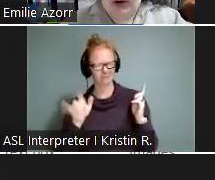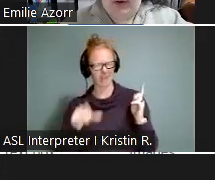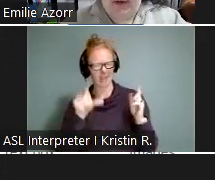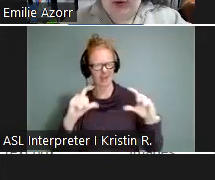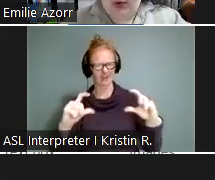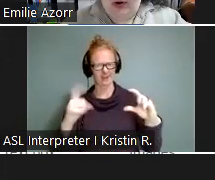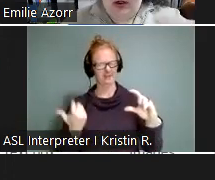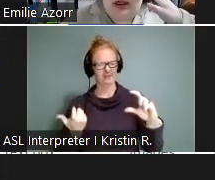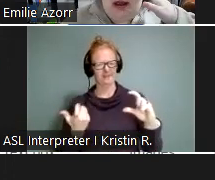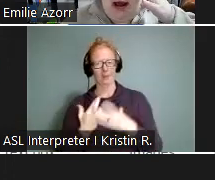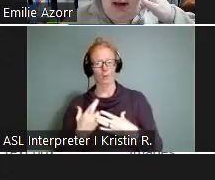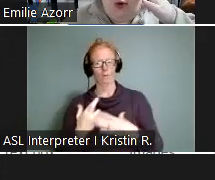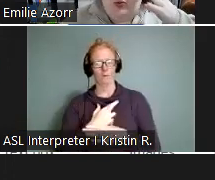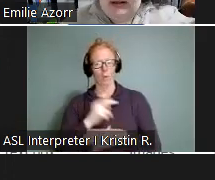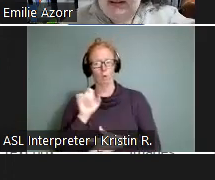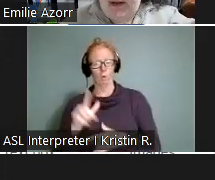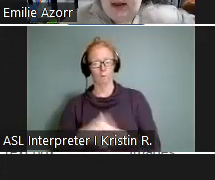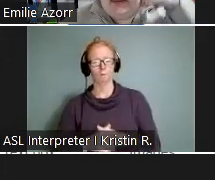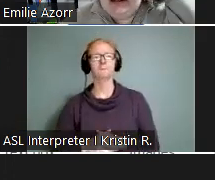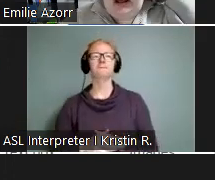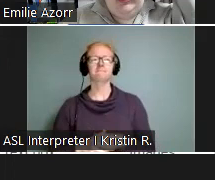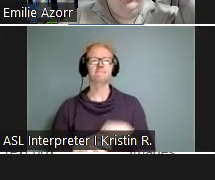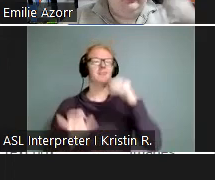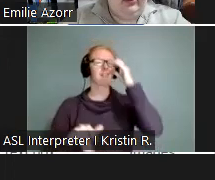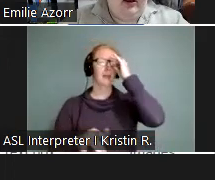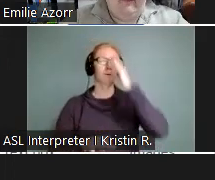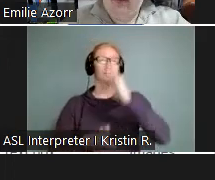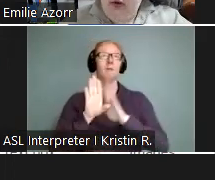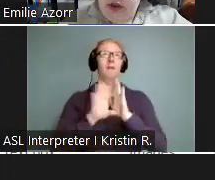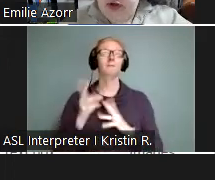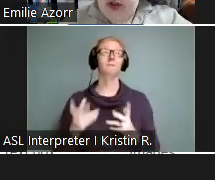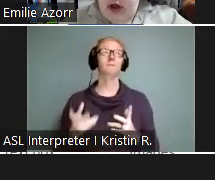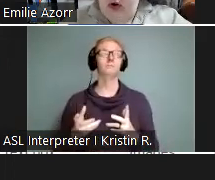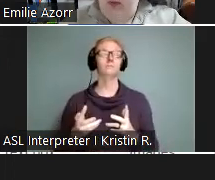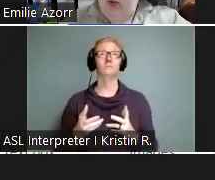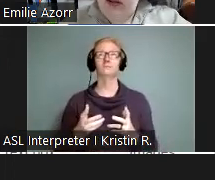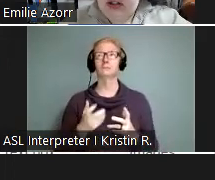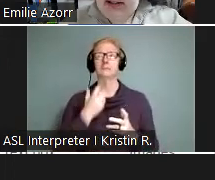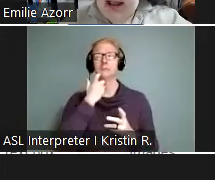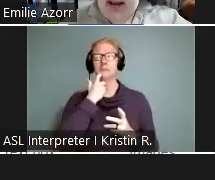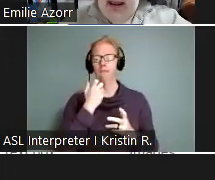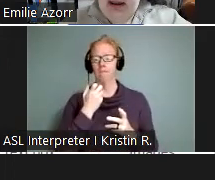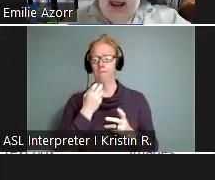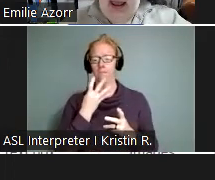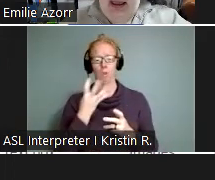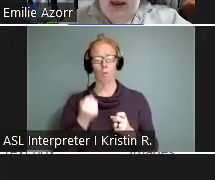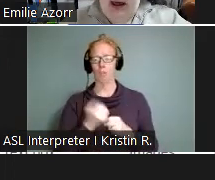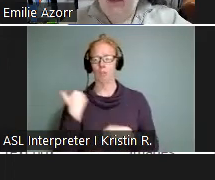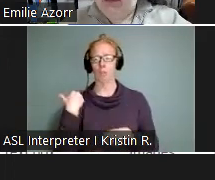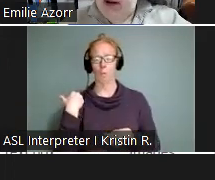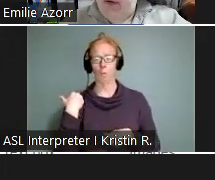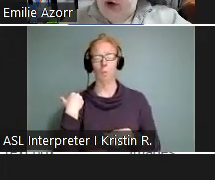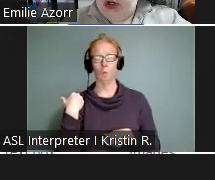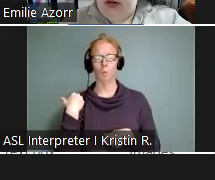and procedure review tool was developed a few years ago, but we just sent in